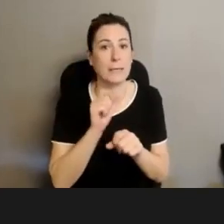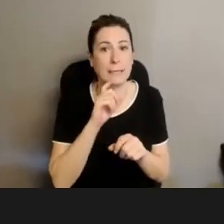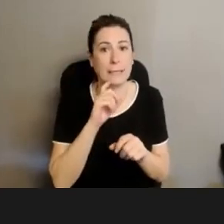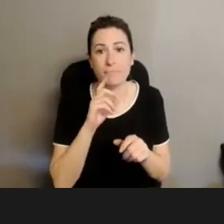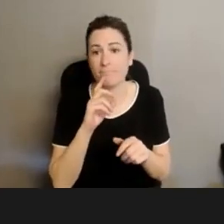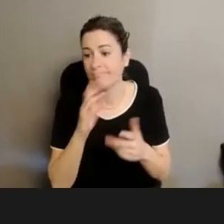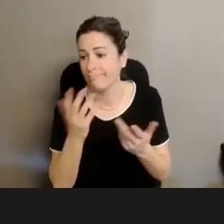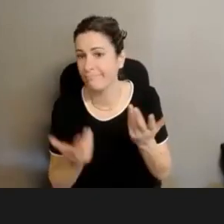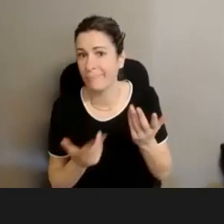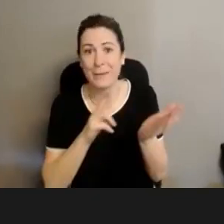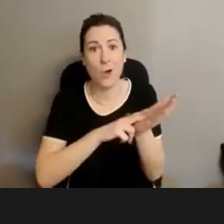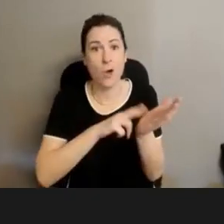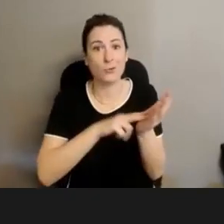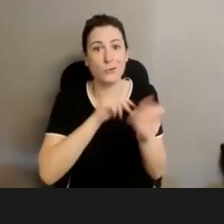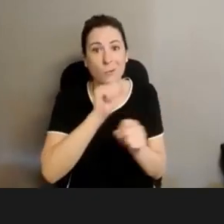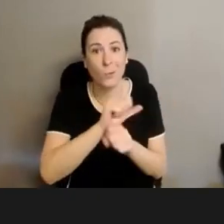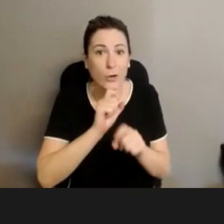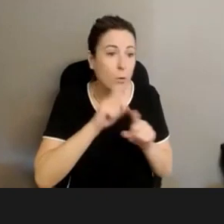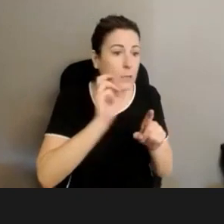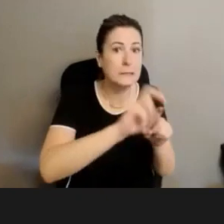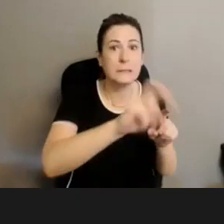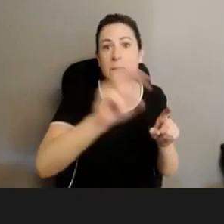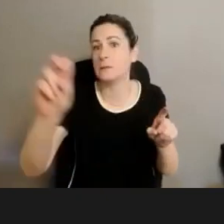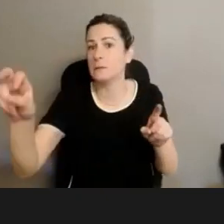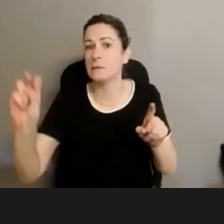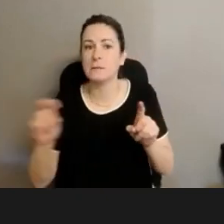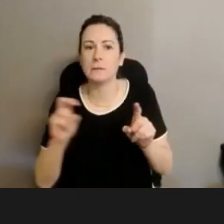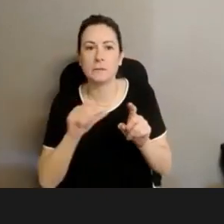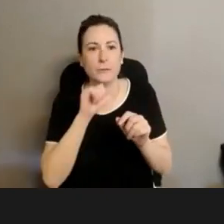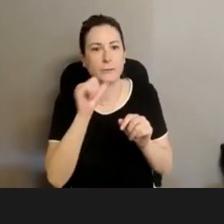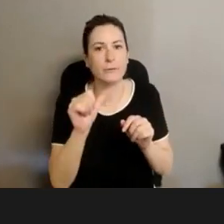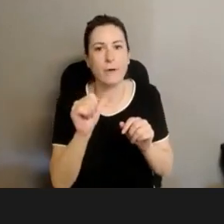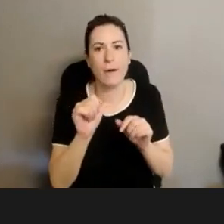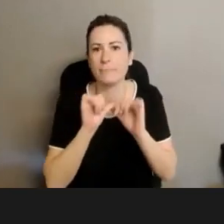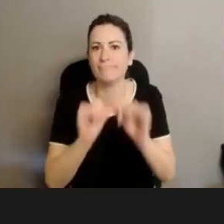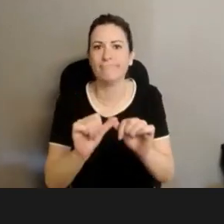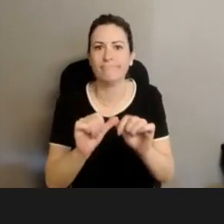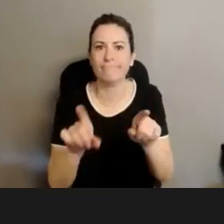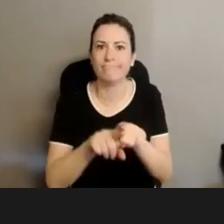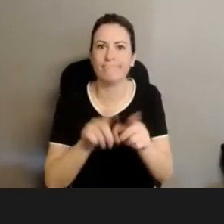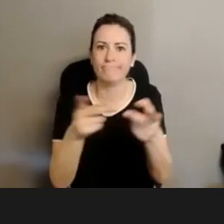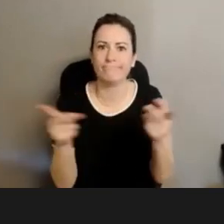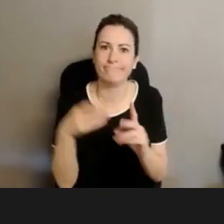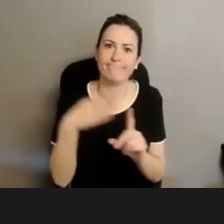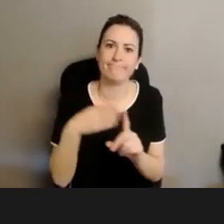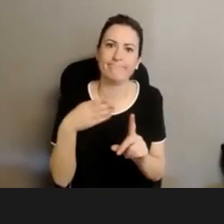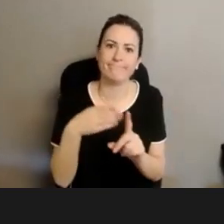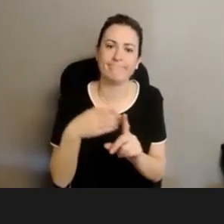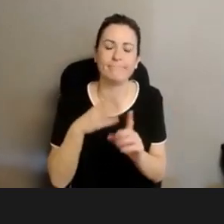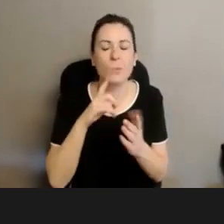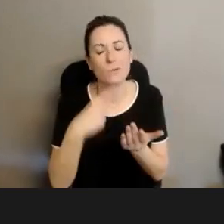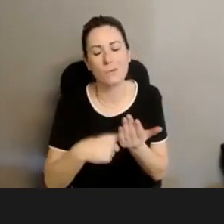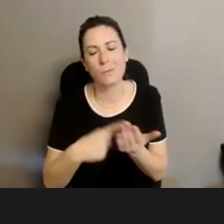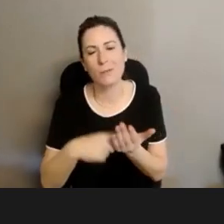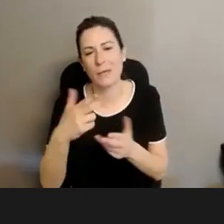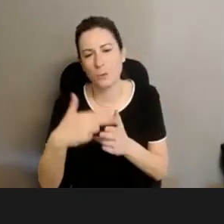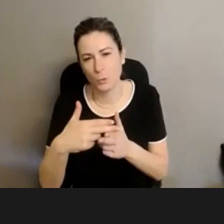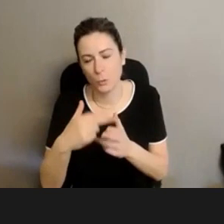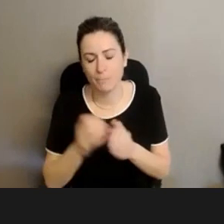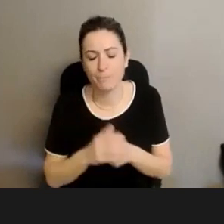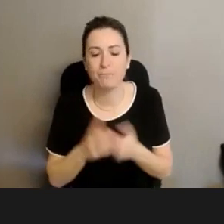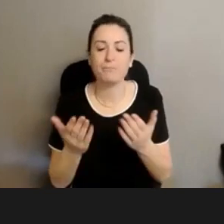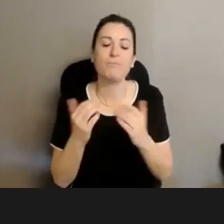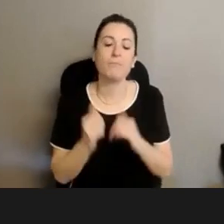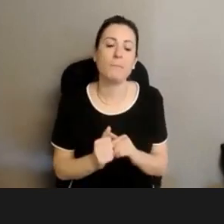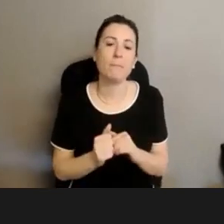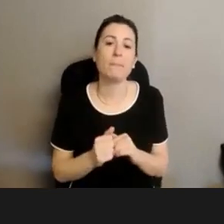piece. But in addition to the rates, like I mentioned earlier, there's also policies that the government can change, for example, the